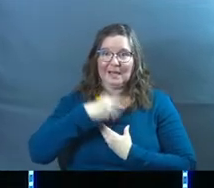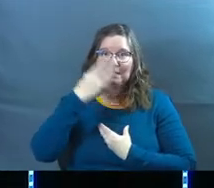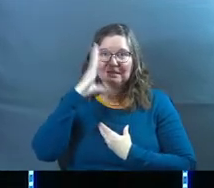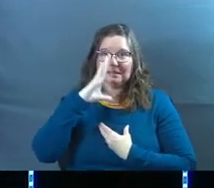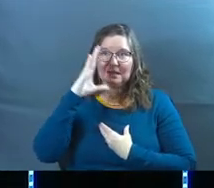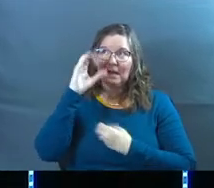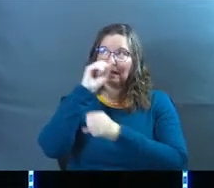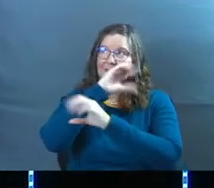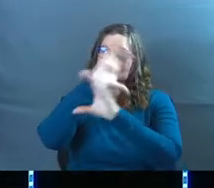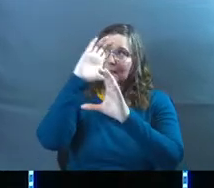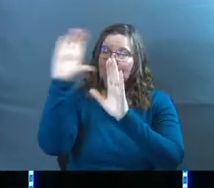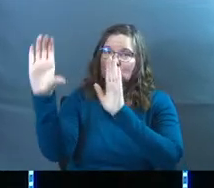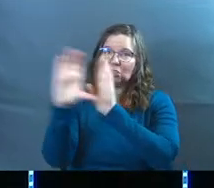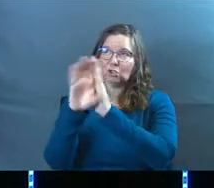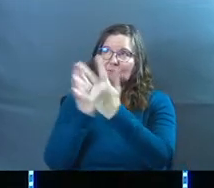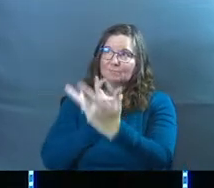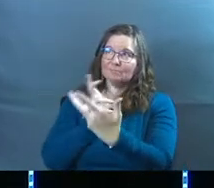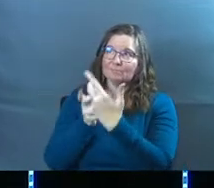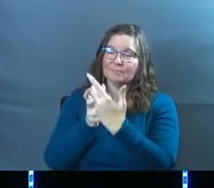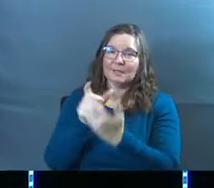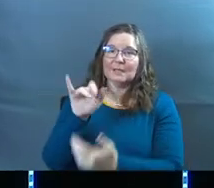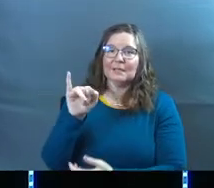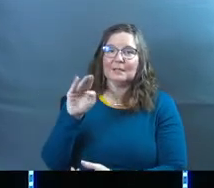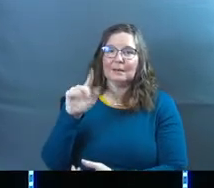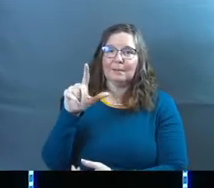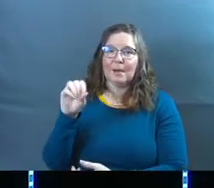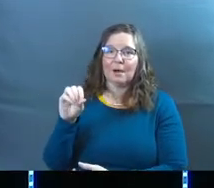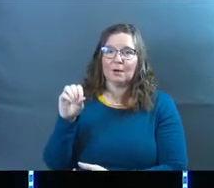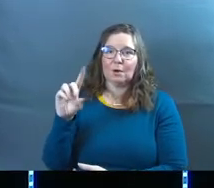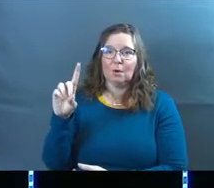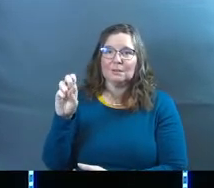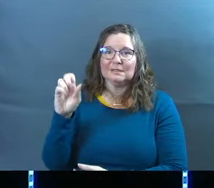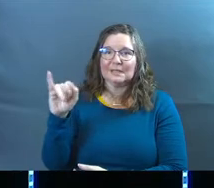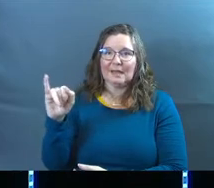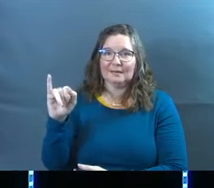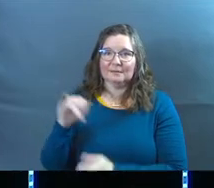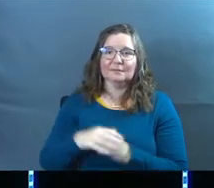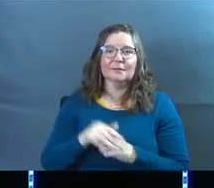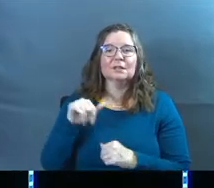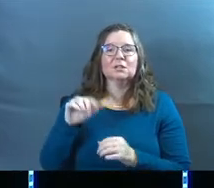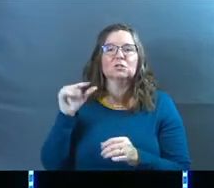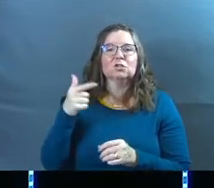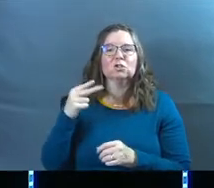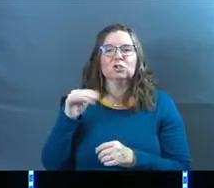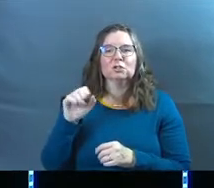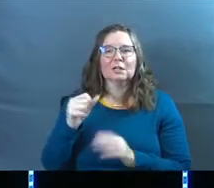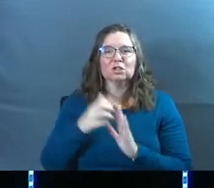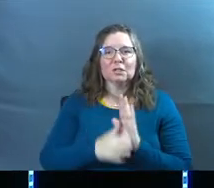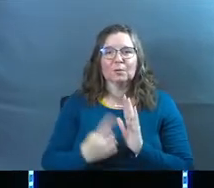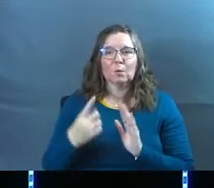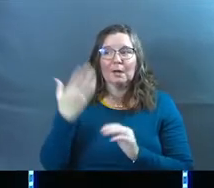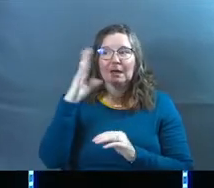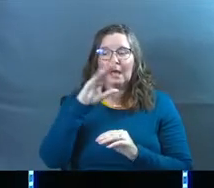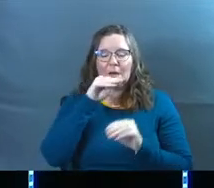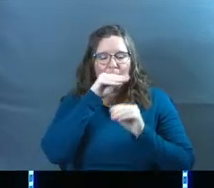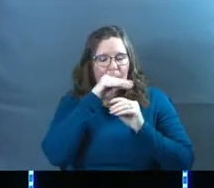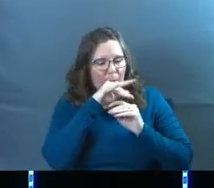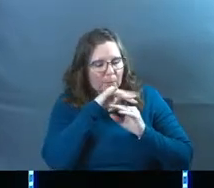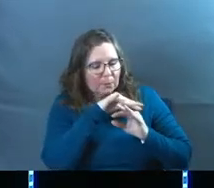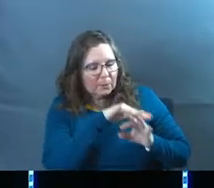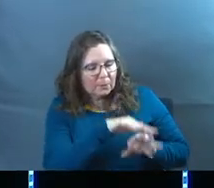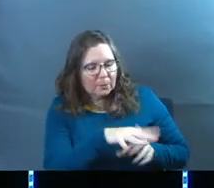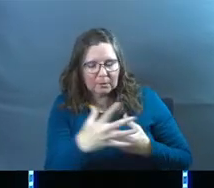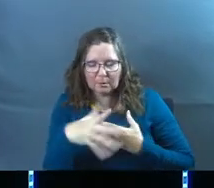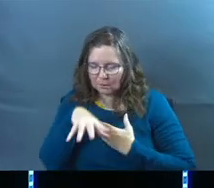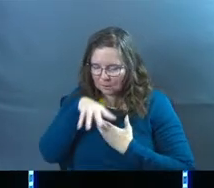in the image of God, the Imago Dei. This is in Genesis chapter 1. God comes and breathes the breath of life